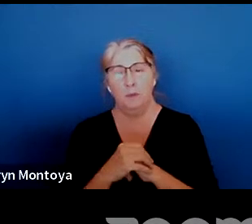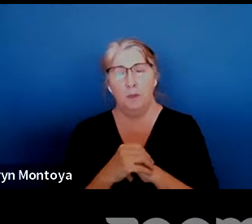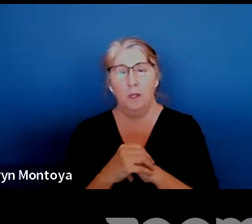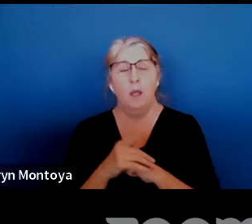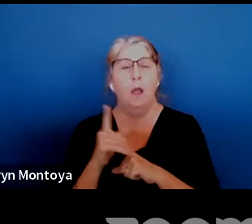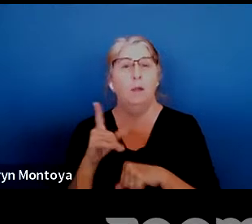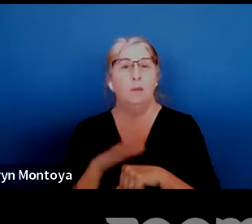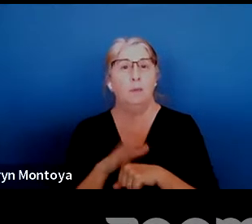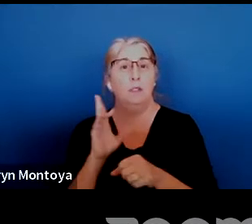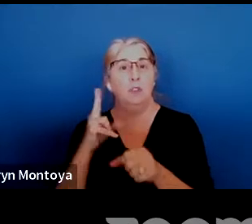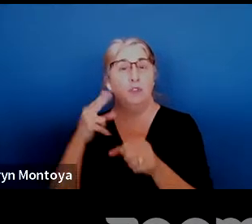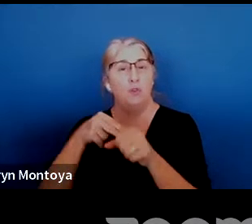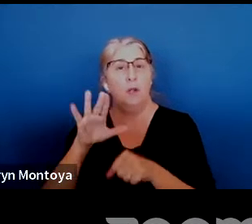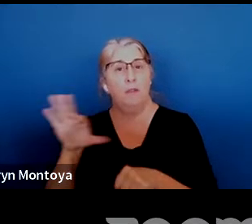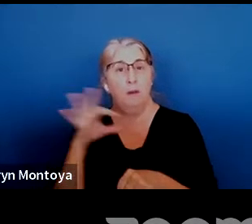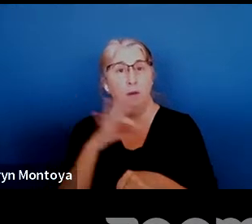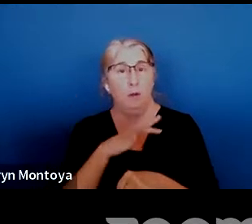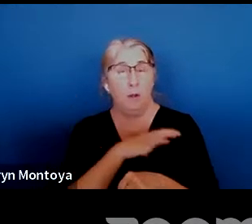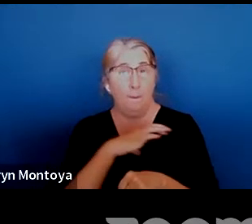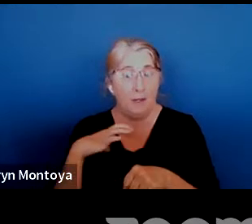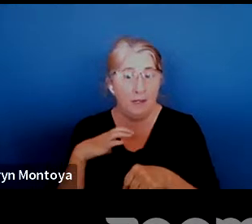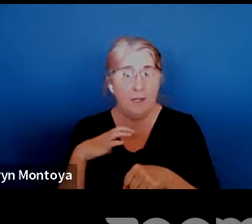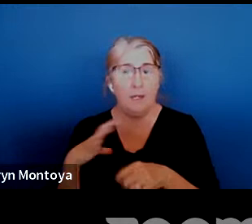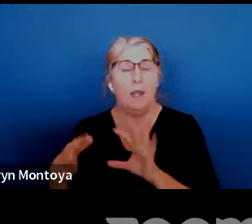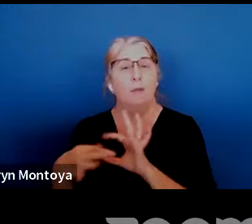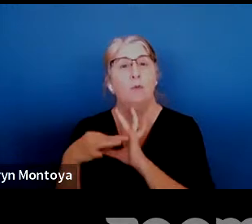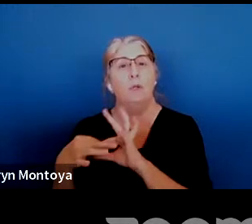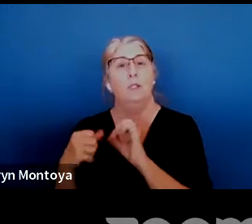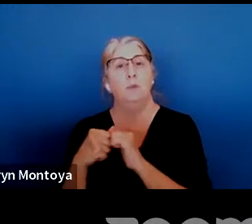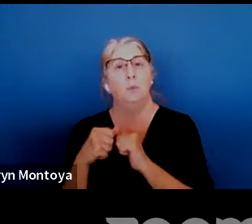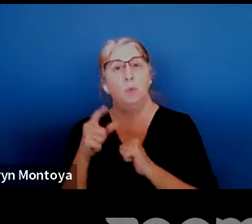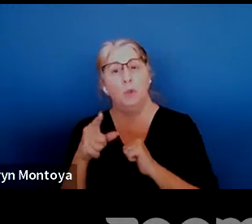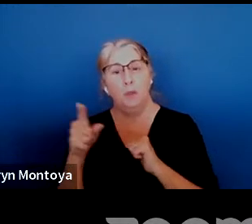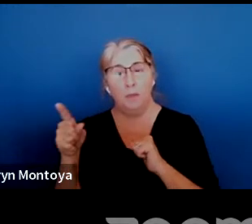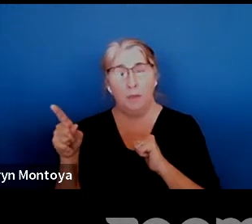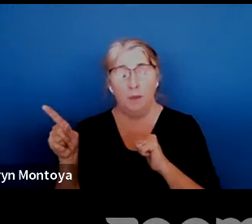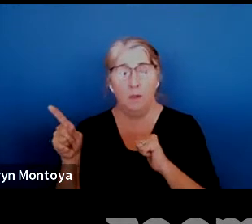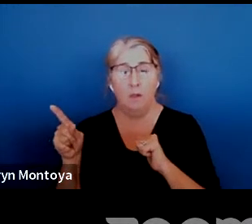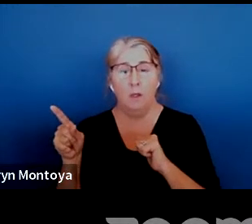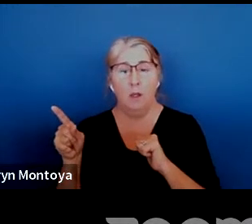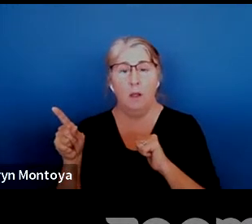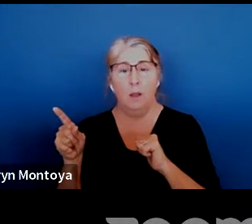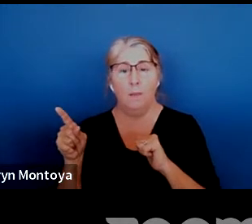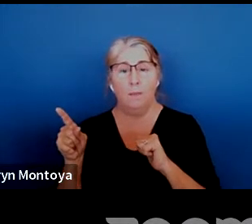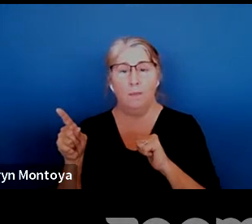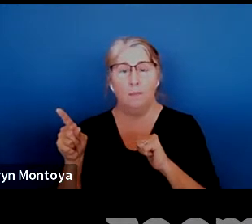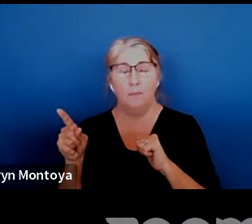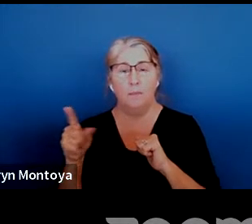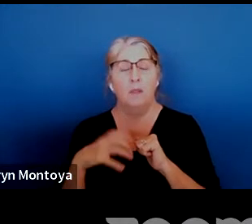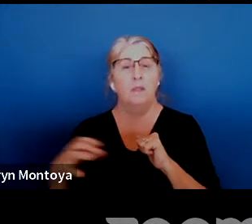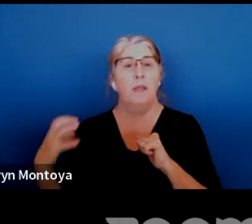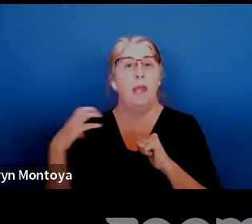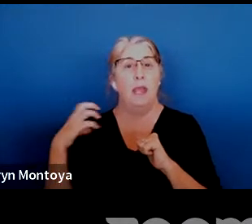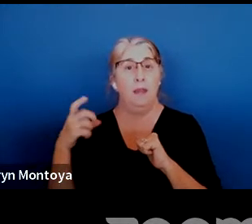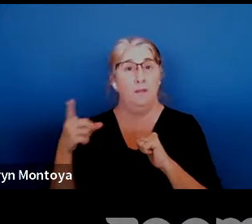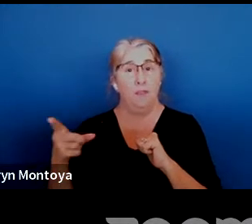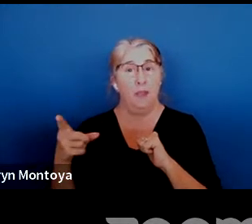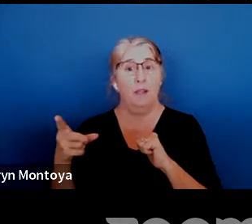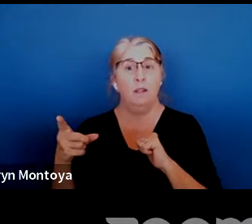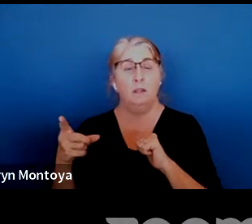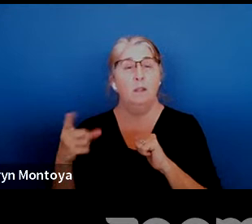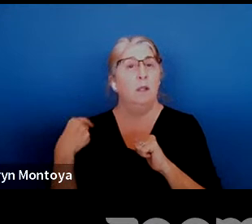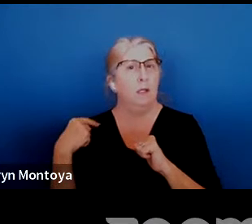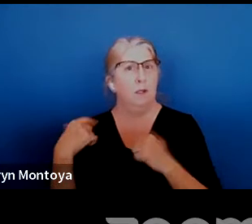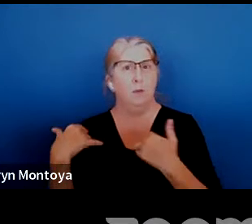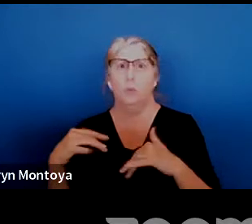committee, and I have a relationship with Register Voters, the head of that, and it's been really